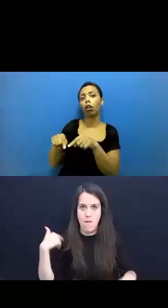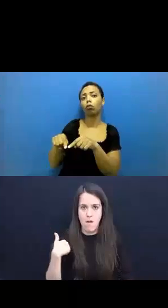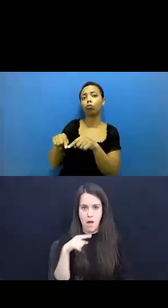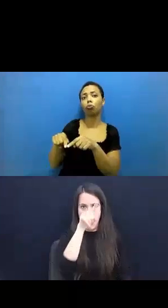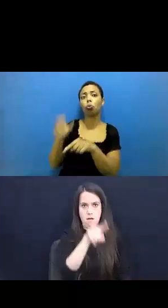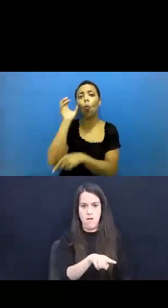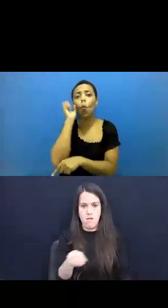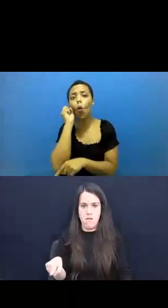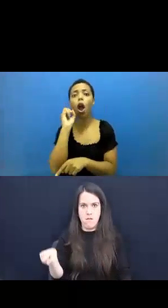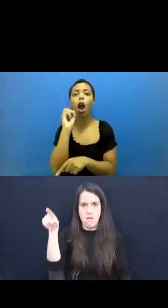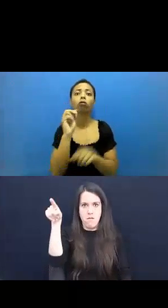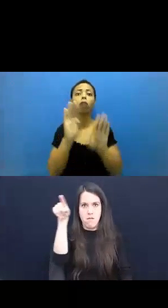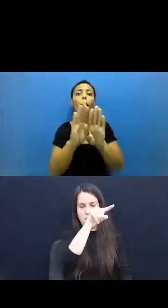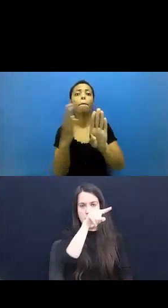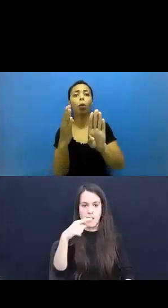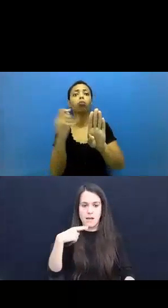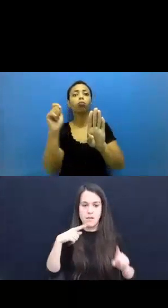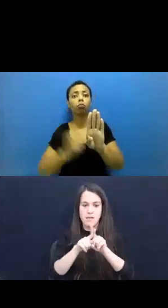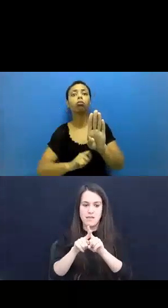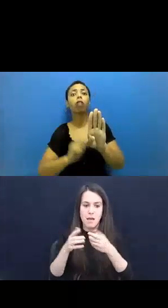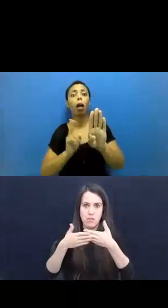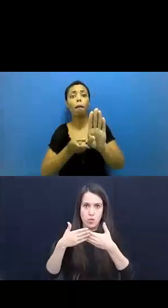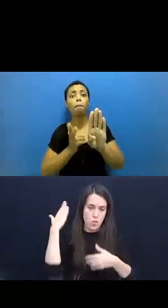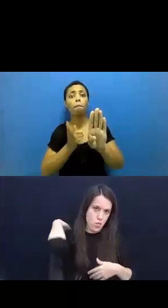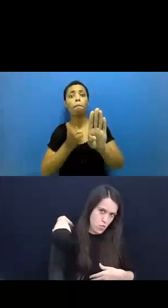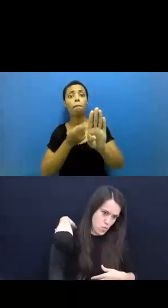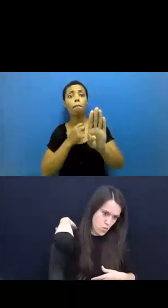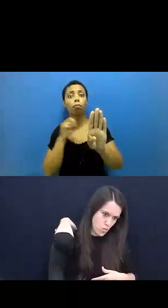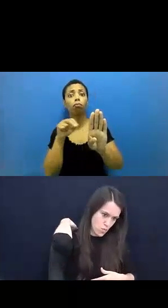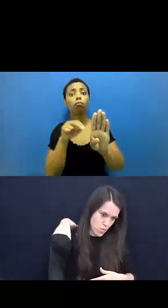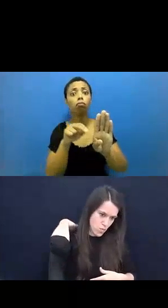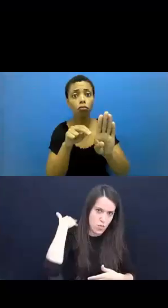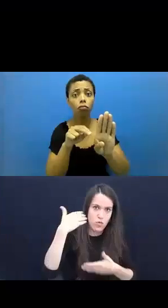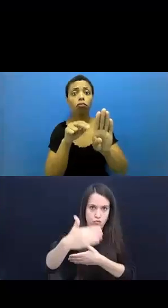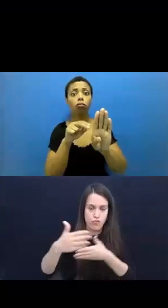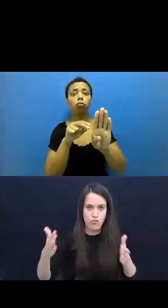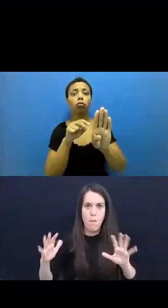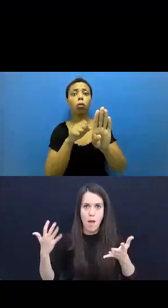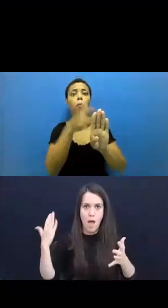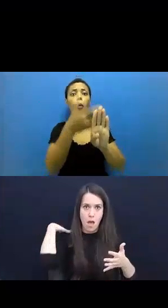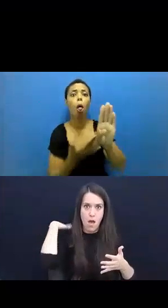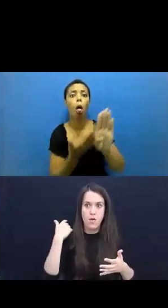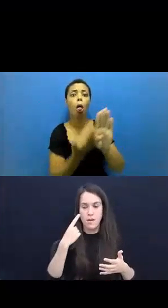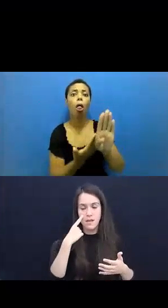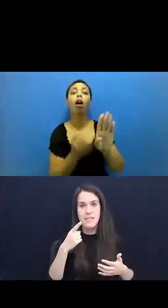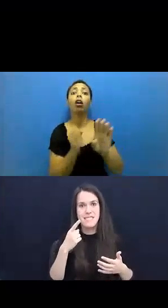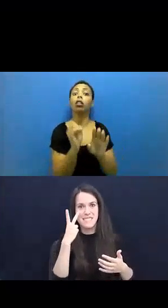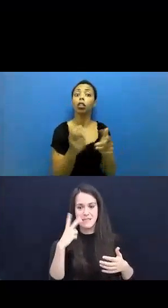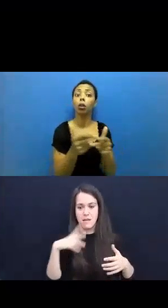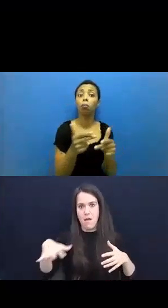can also draw the same kind of way what I see as a visual image. And that is belong to the mapping of the